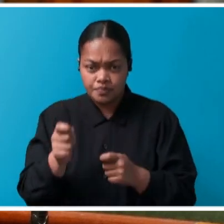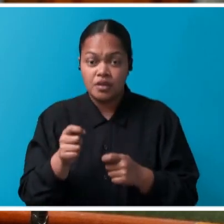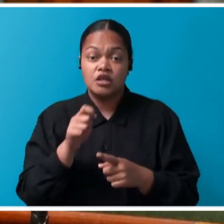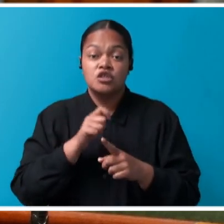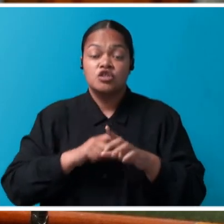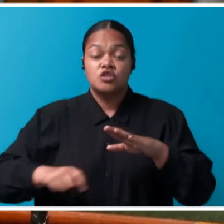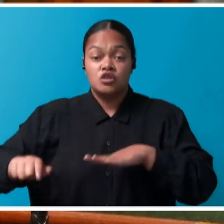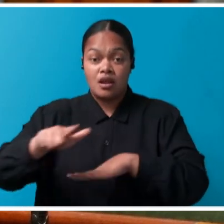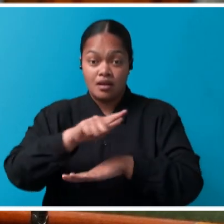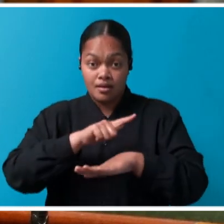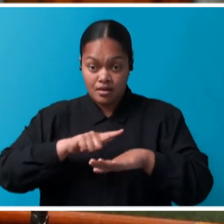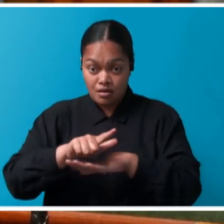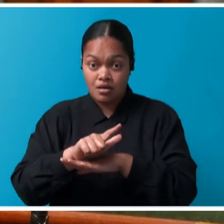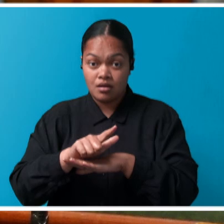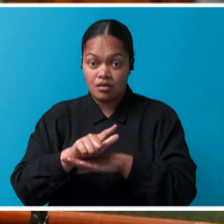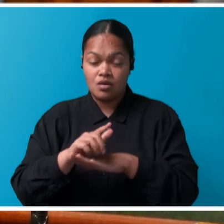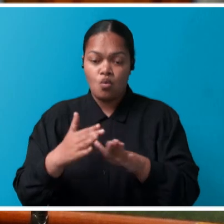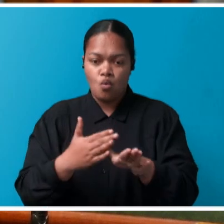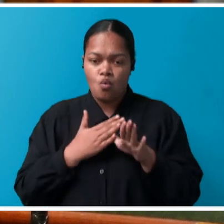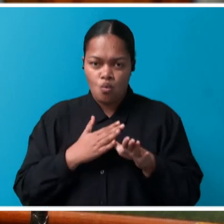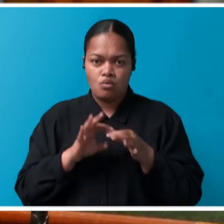of the land of which we stand.